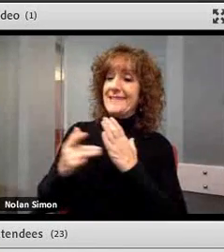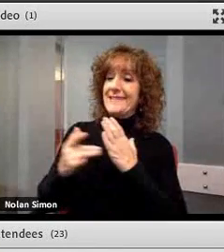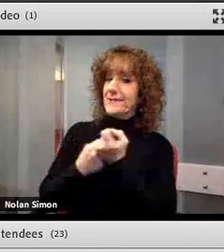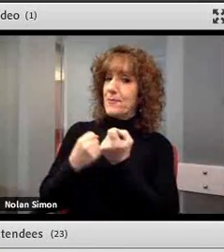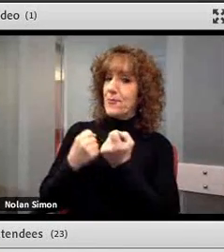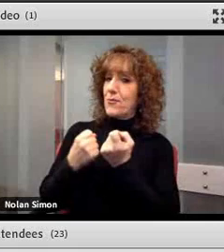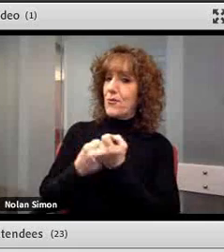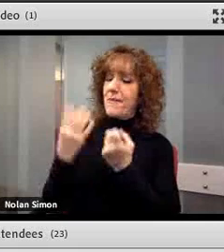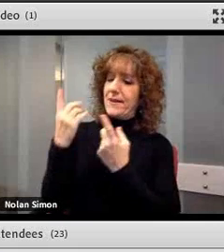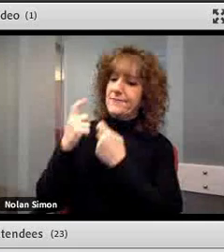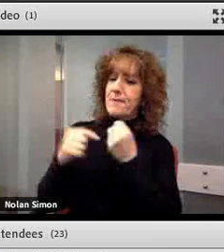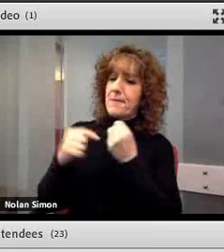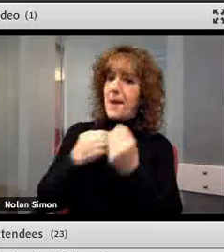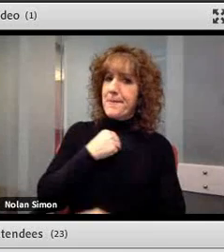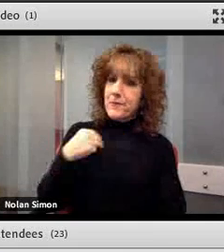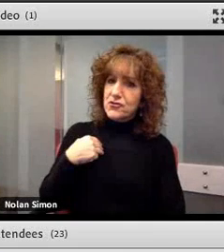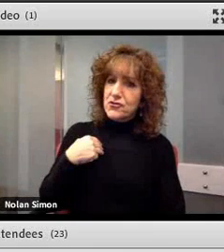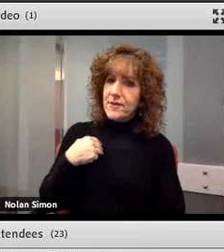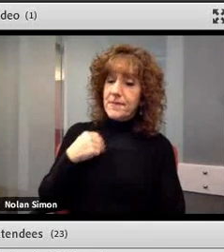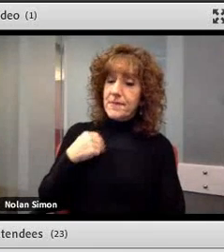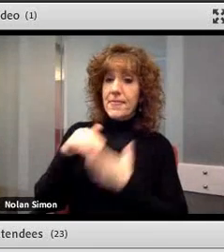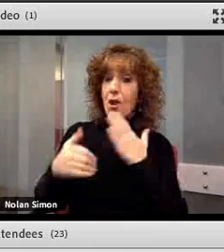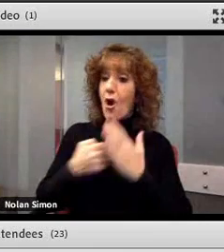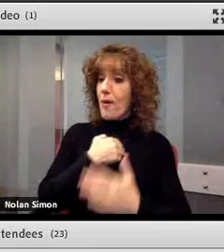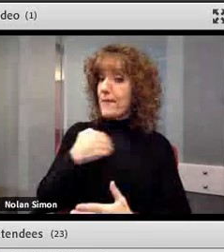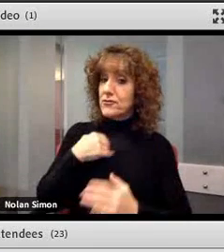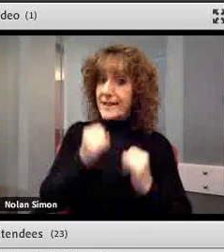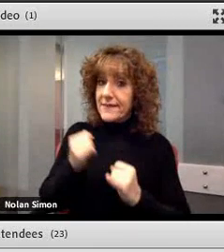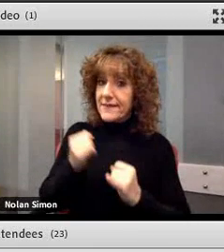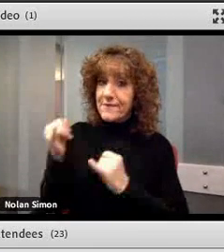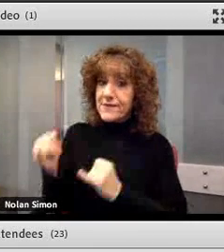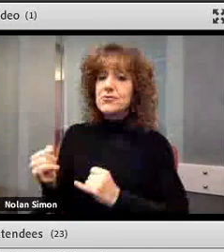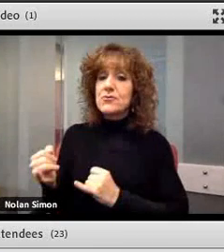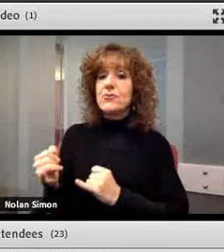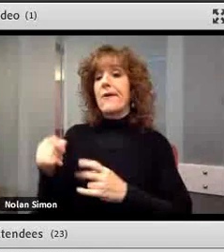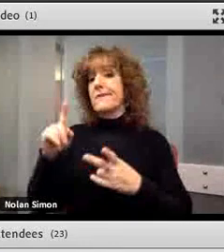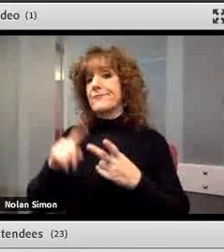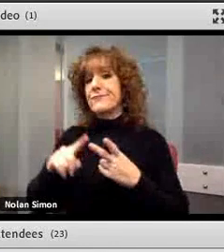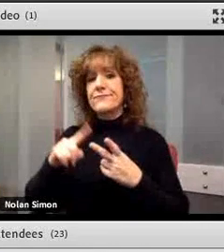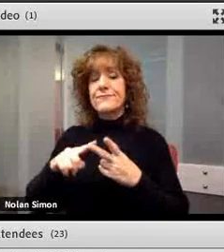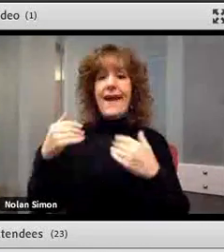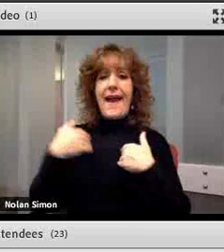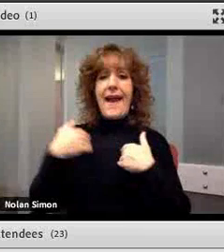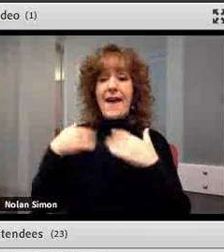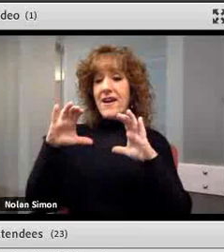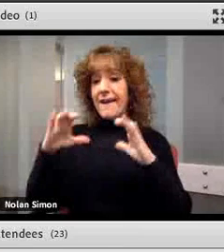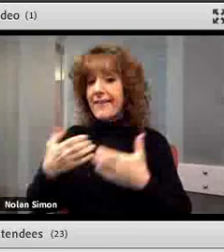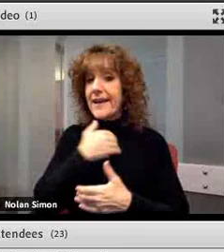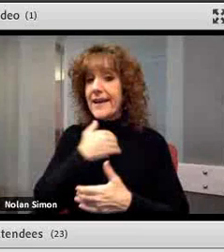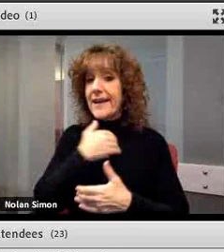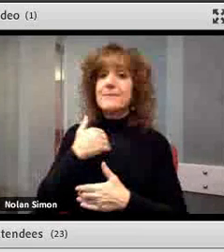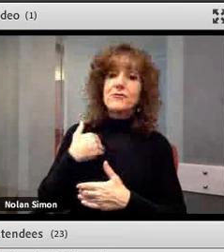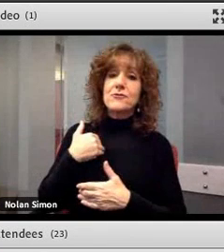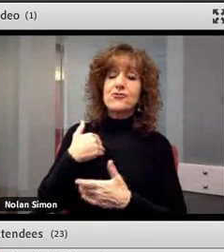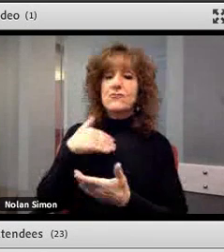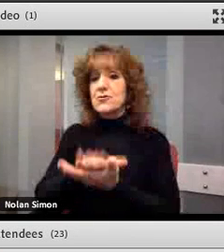Okay. About whether all memberships are individual, are there class memberships